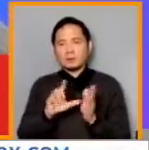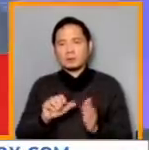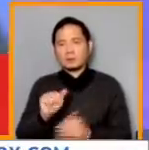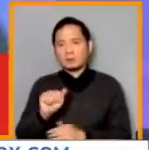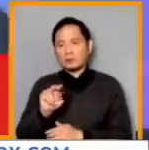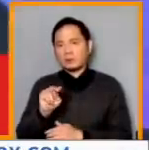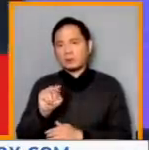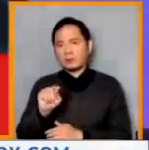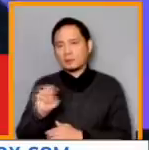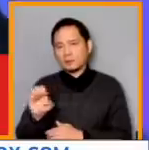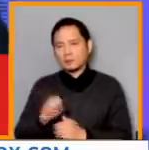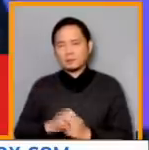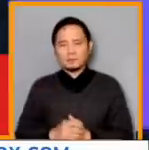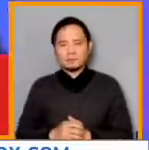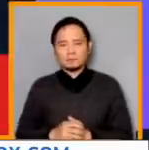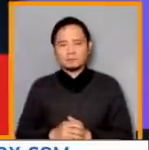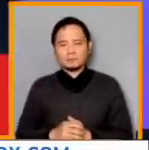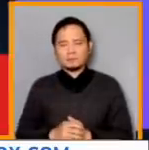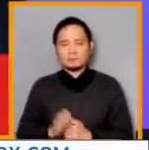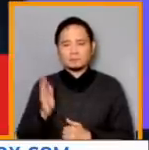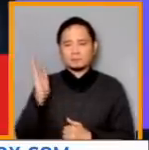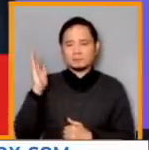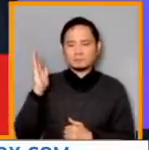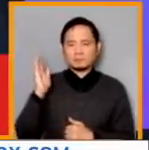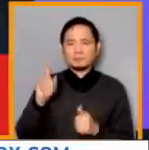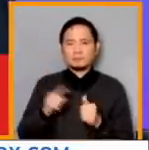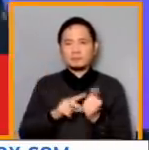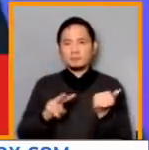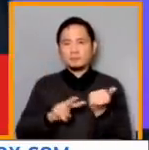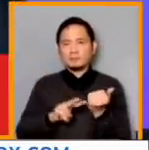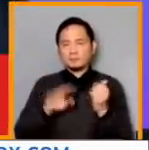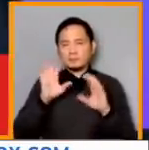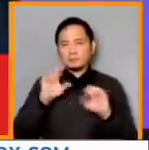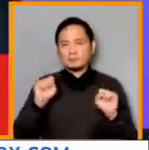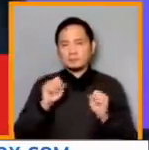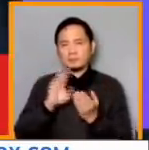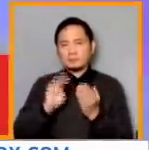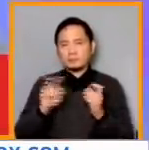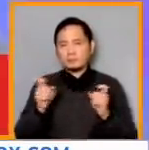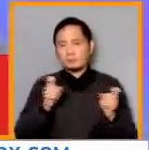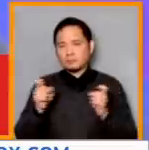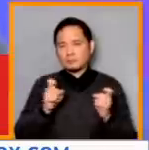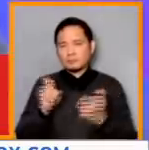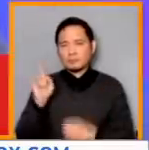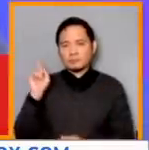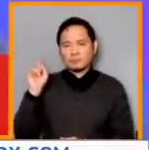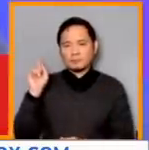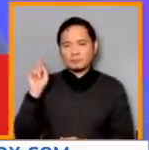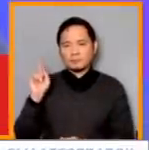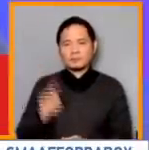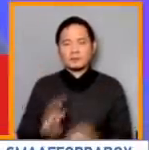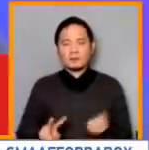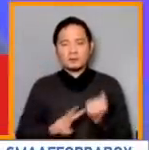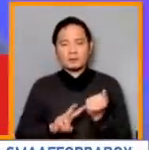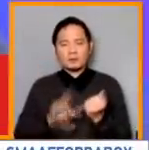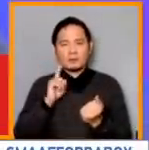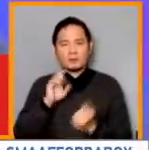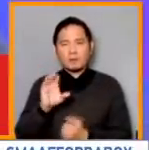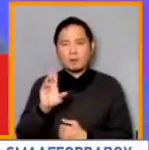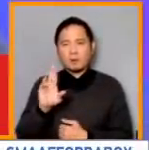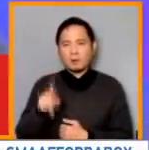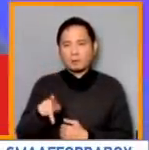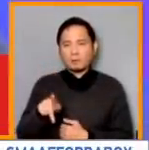Valdez, First Vice President for Program Management Department Joey Abacan, Vice President for Corporate Affairs